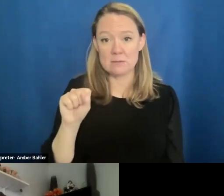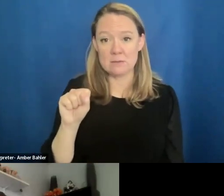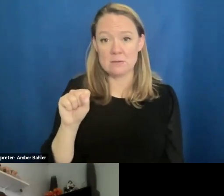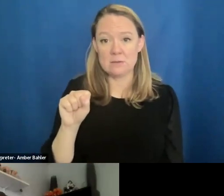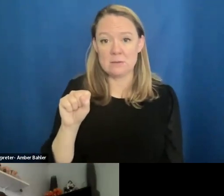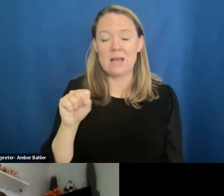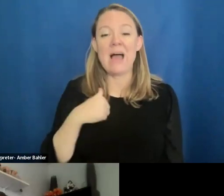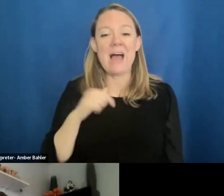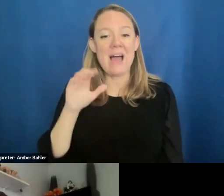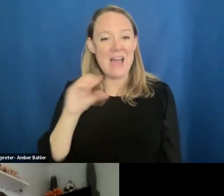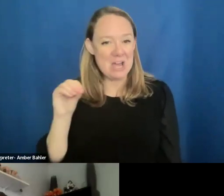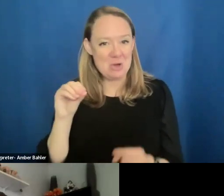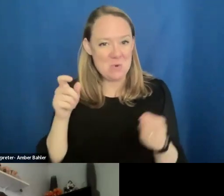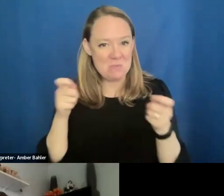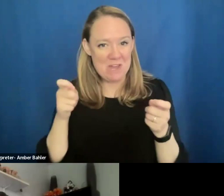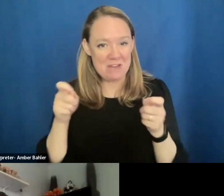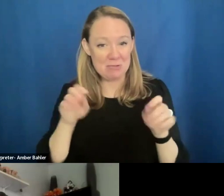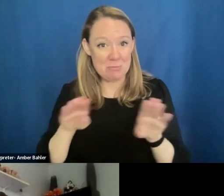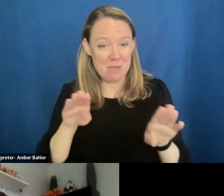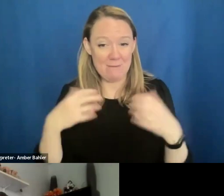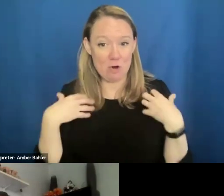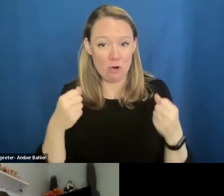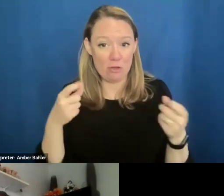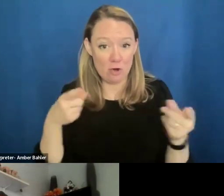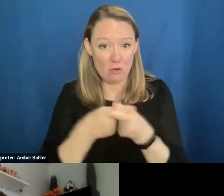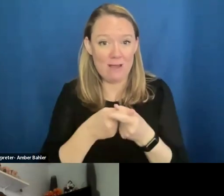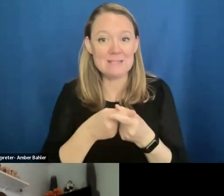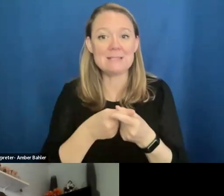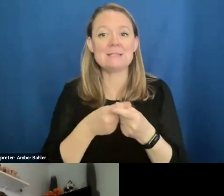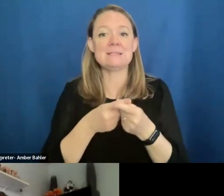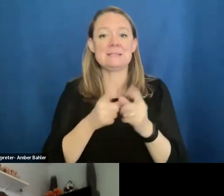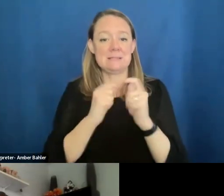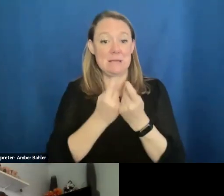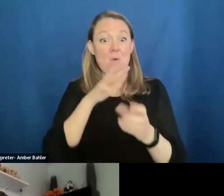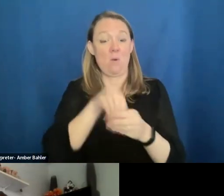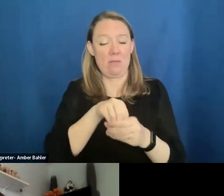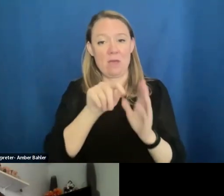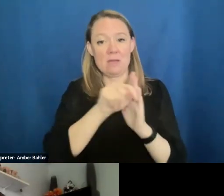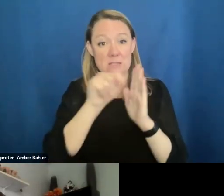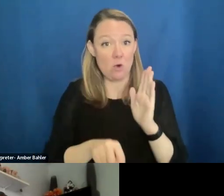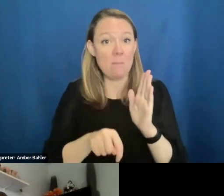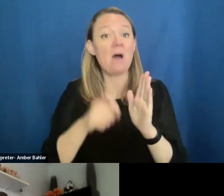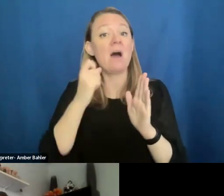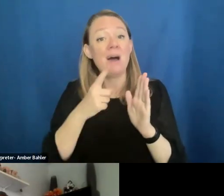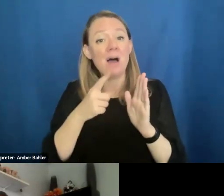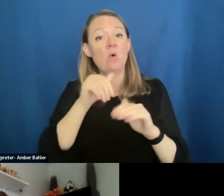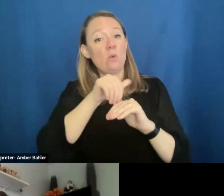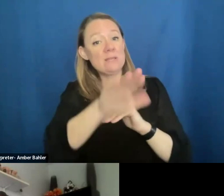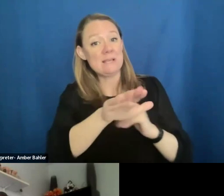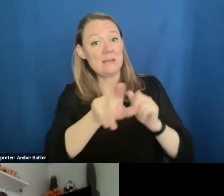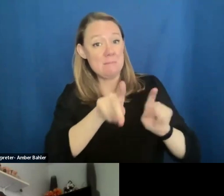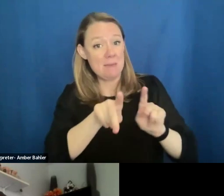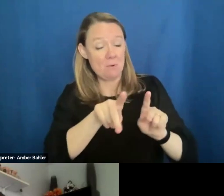I co-manage a behavioral health crisis team within the city of Tacoma that dispatches through 911. And so I think a